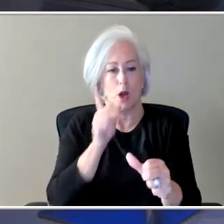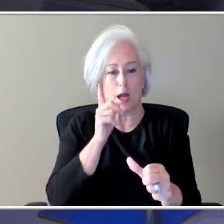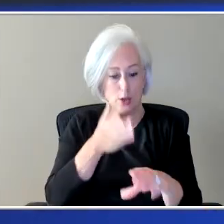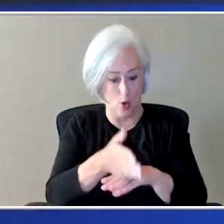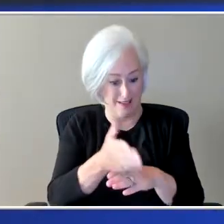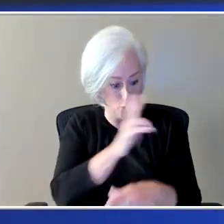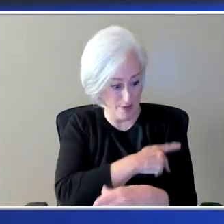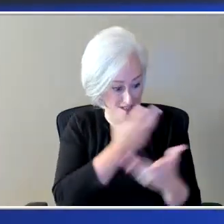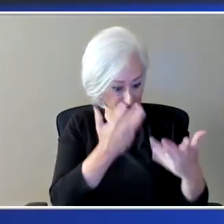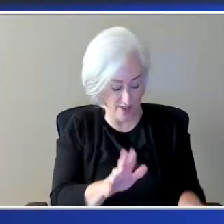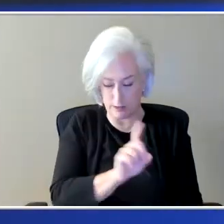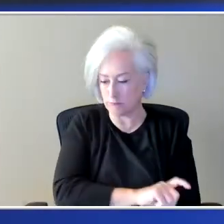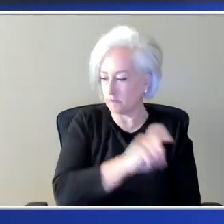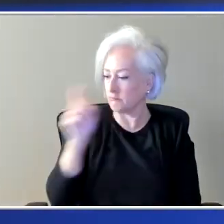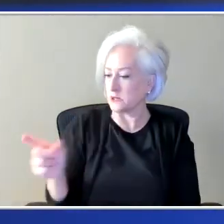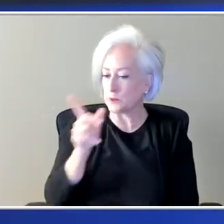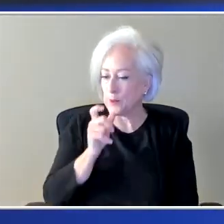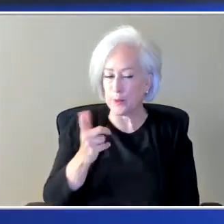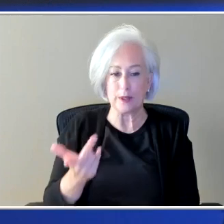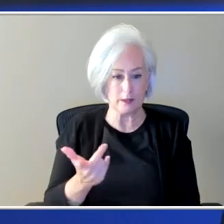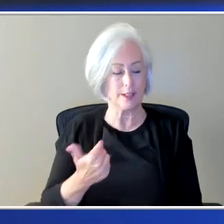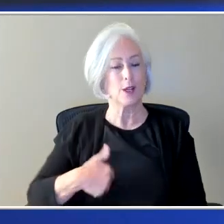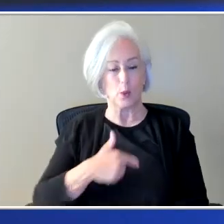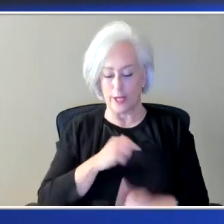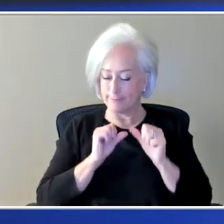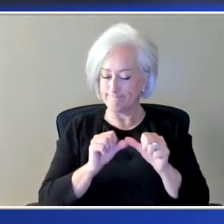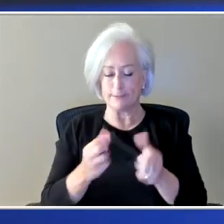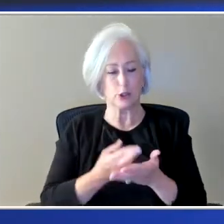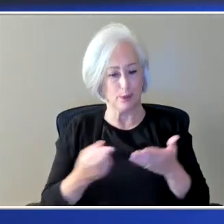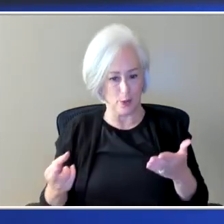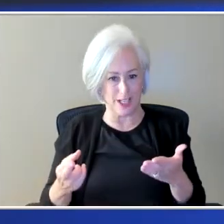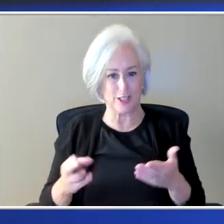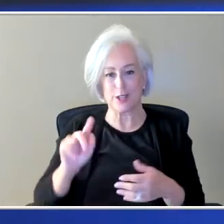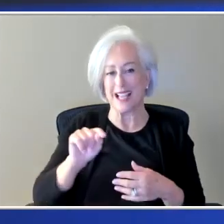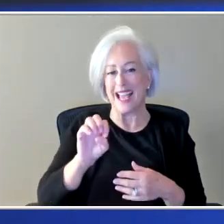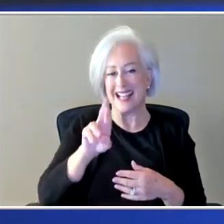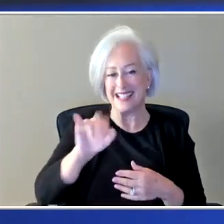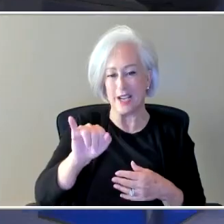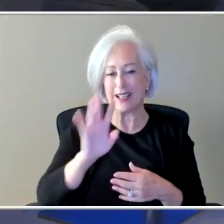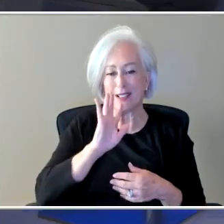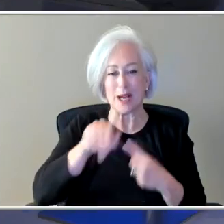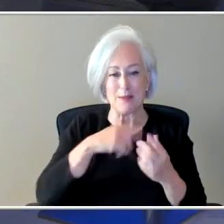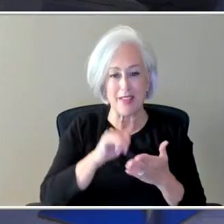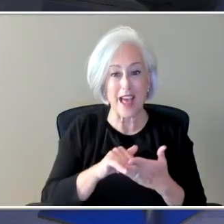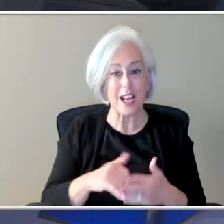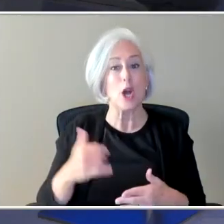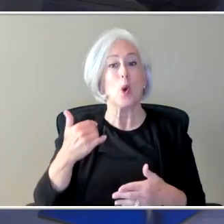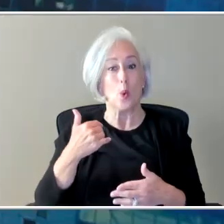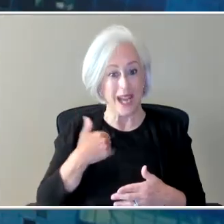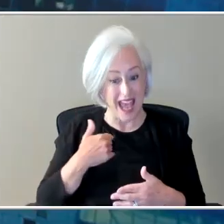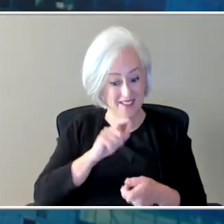a resource, and then we have other programs. I'll let Terry kind of talk about that too. We actually have a dedicated role,